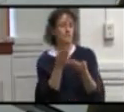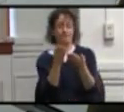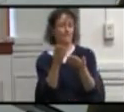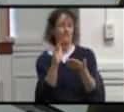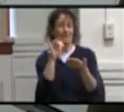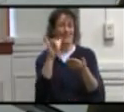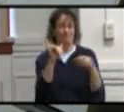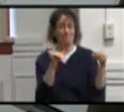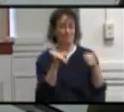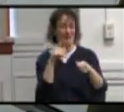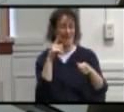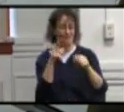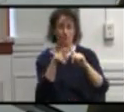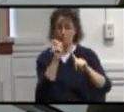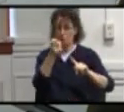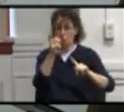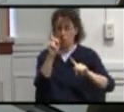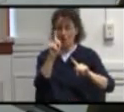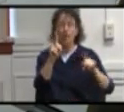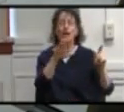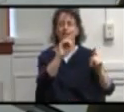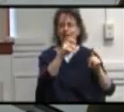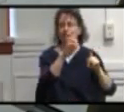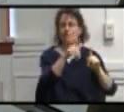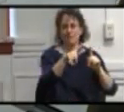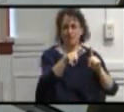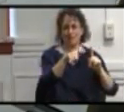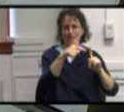out of the capital water main expense.